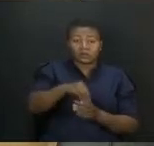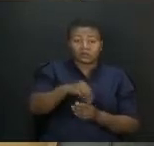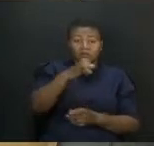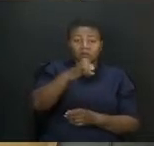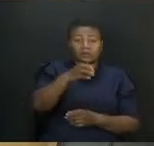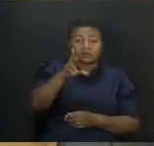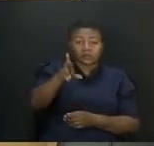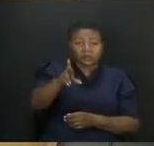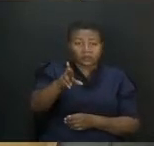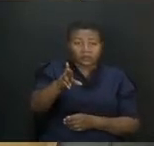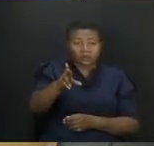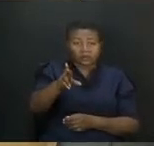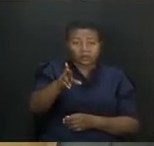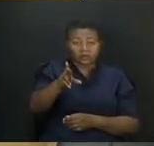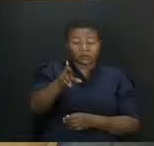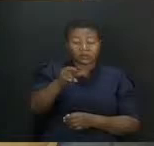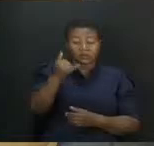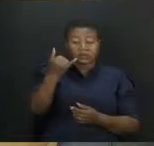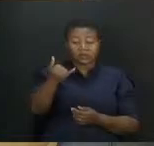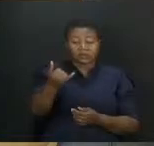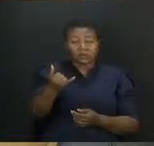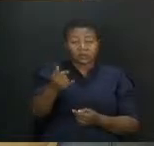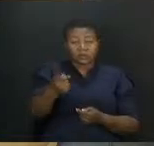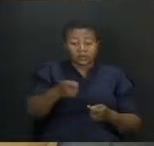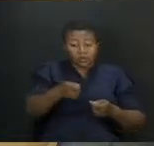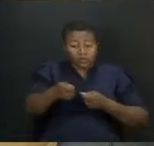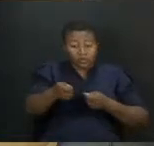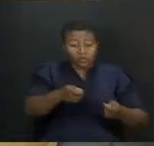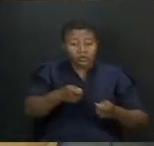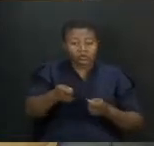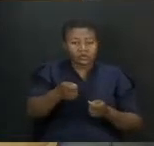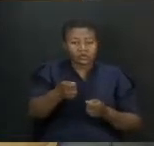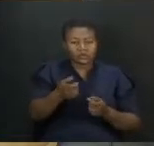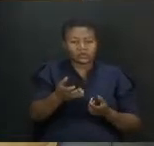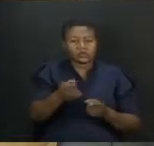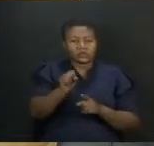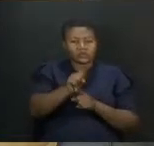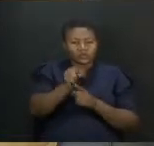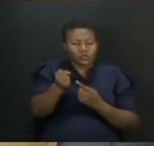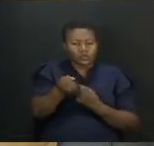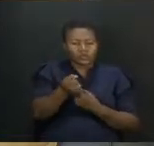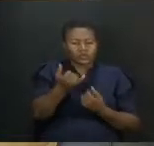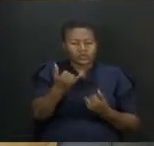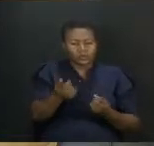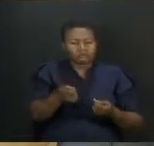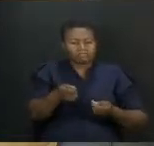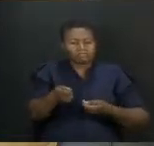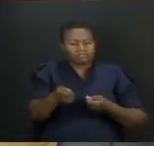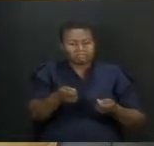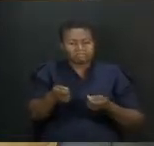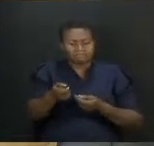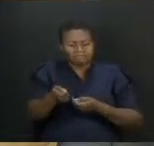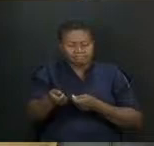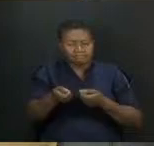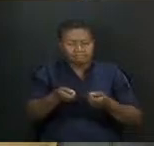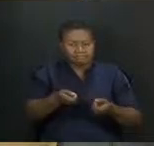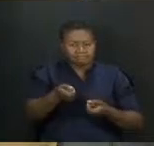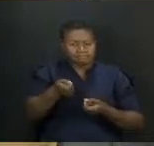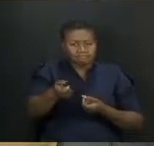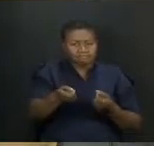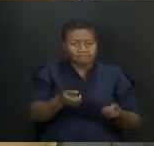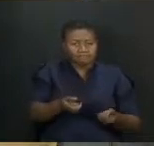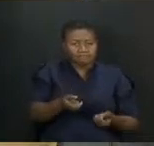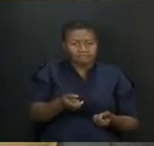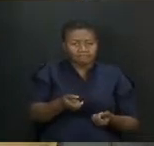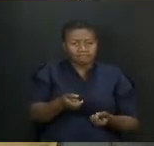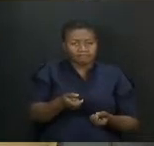the situation is under control. Structures are there, and they are in Winneba as well. So my honorable